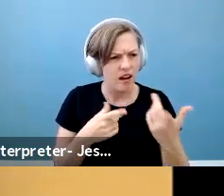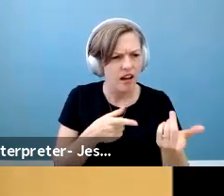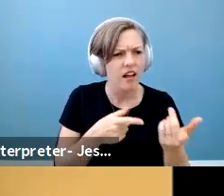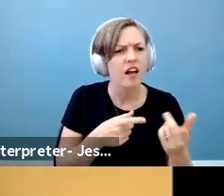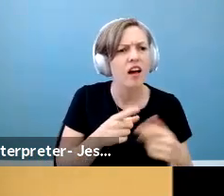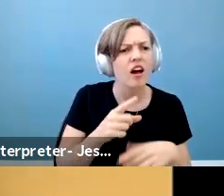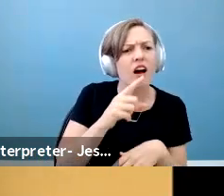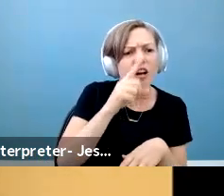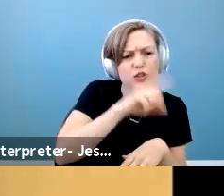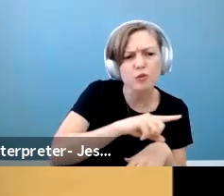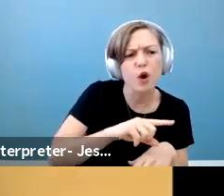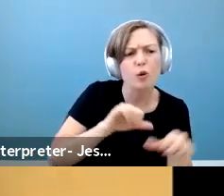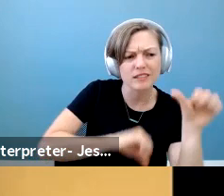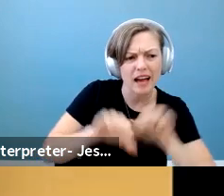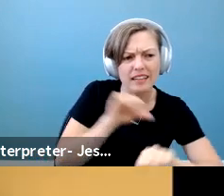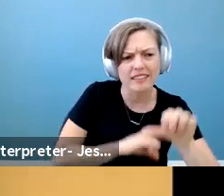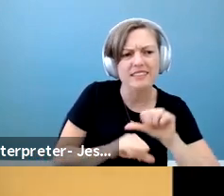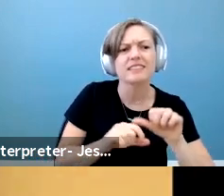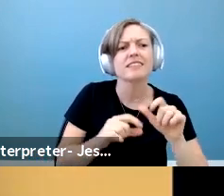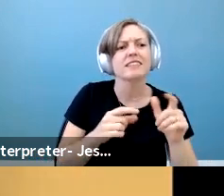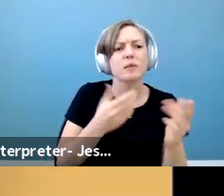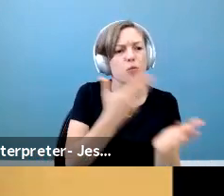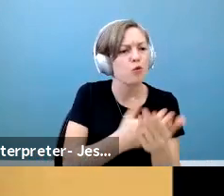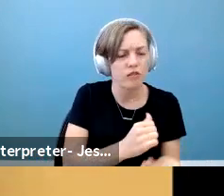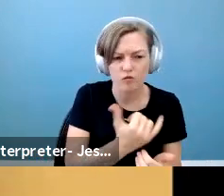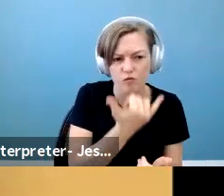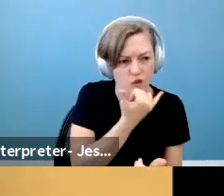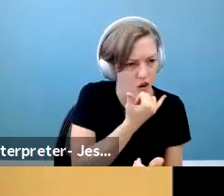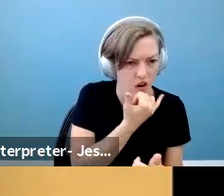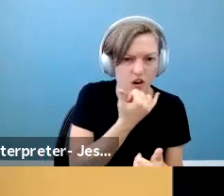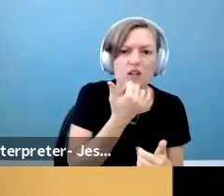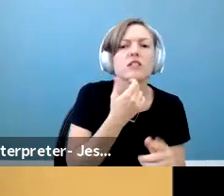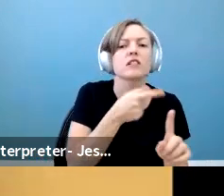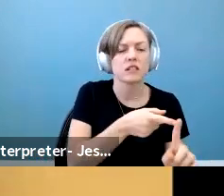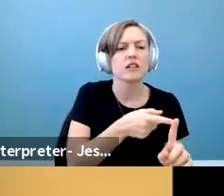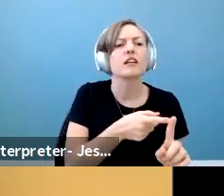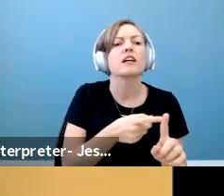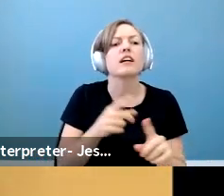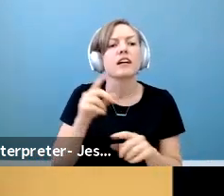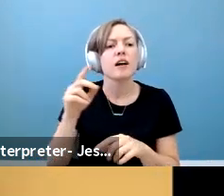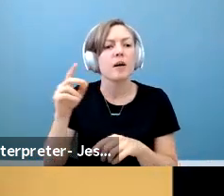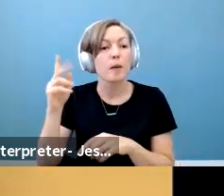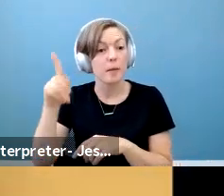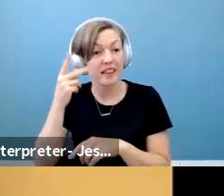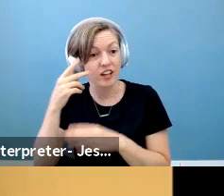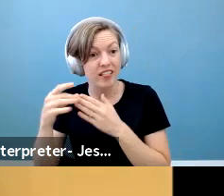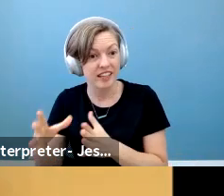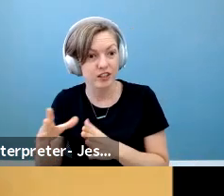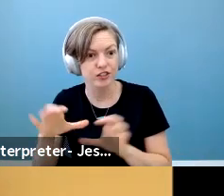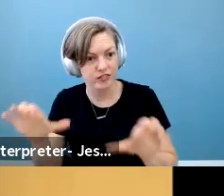discipline promoted by Vermont institutions and political leaders over a specific period of